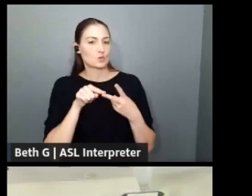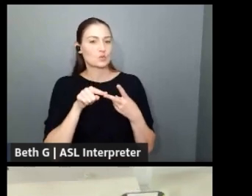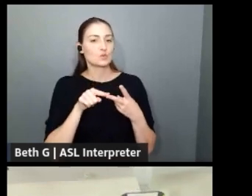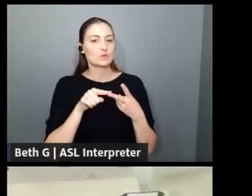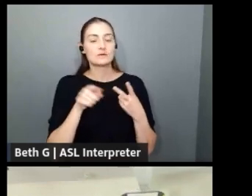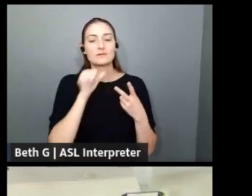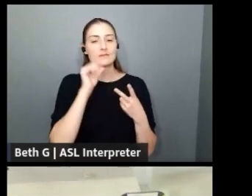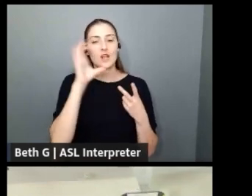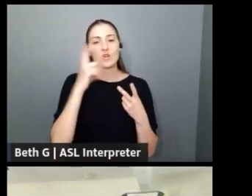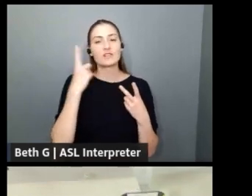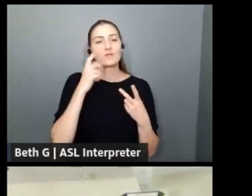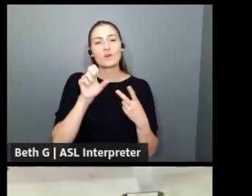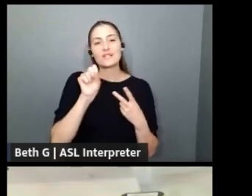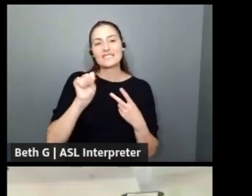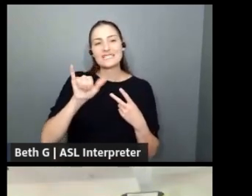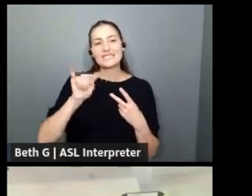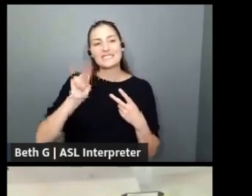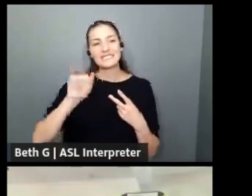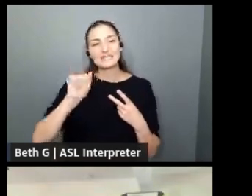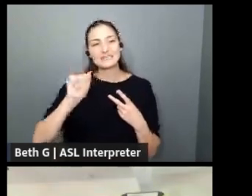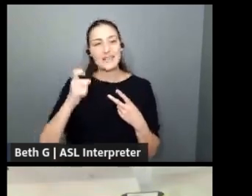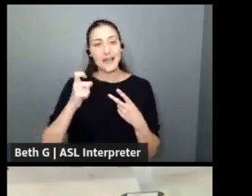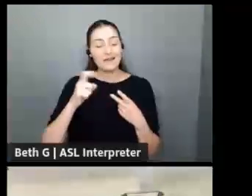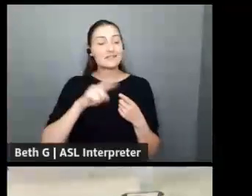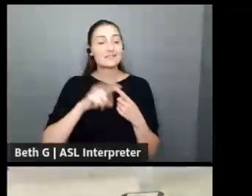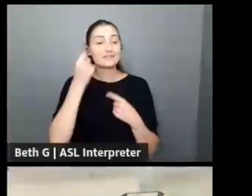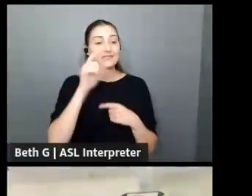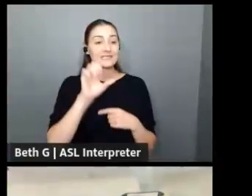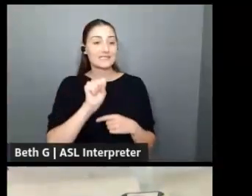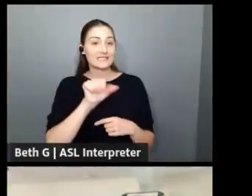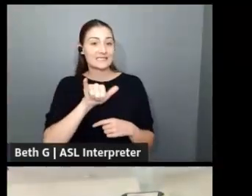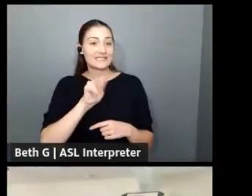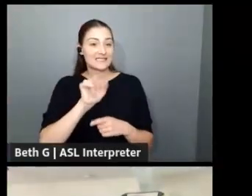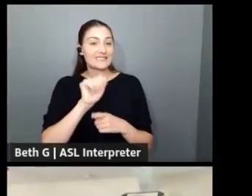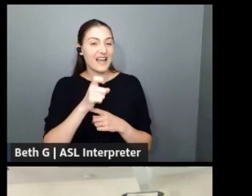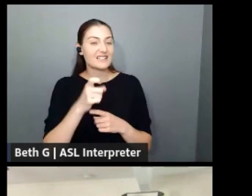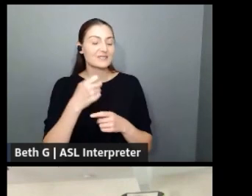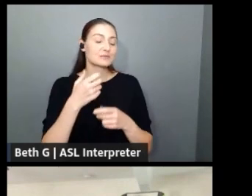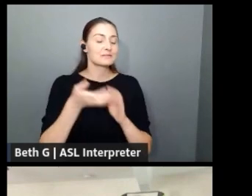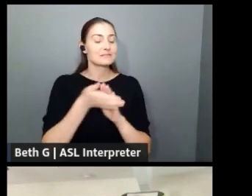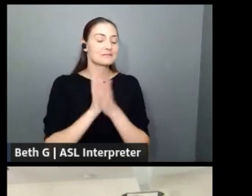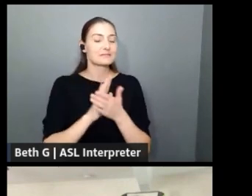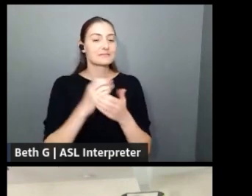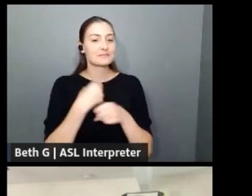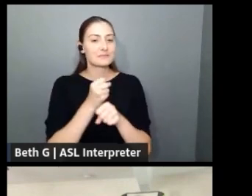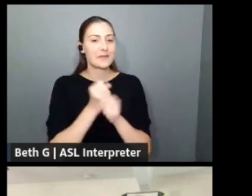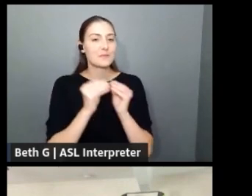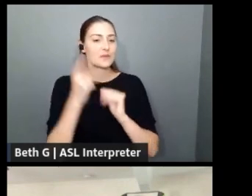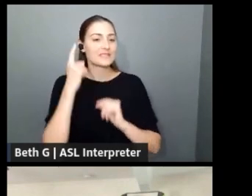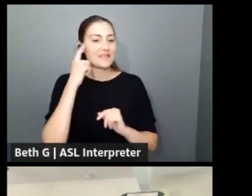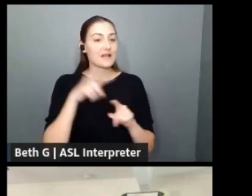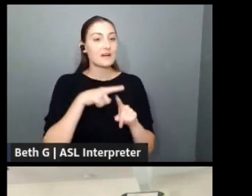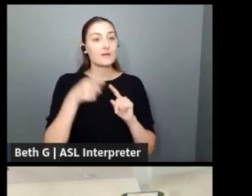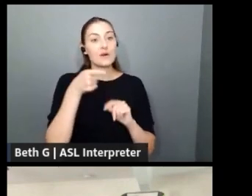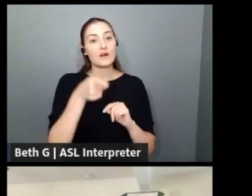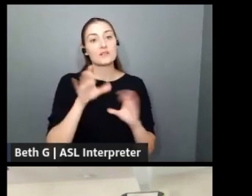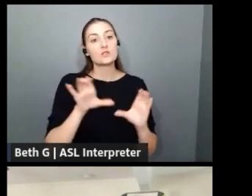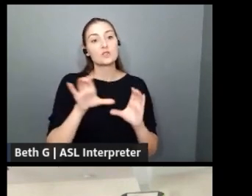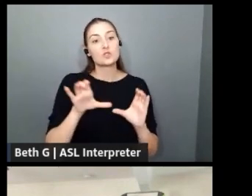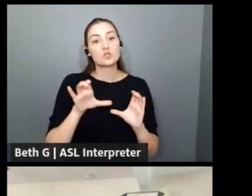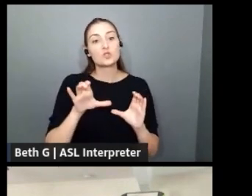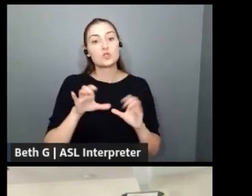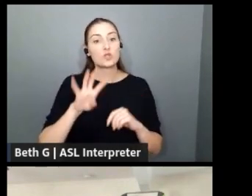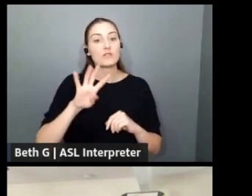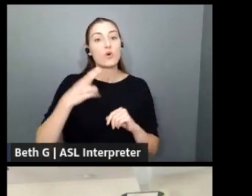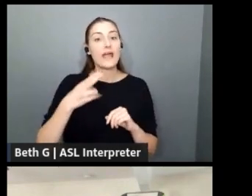right now, because as we go through the example, the syntax starts to make more sense. But whenever you're declaring an FN for each function, what you're really doing is